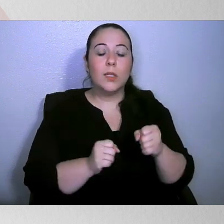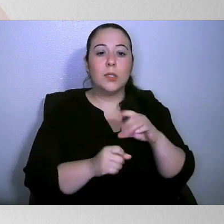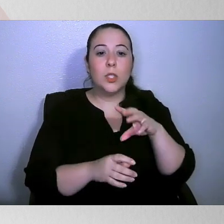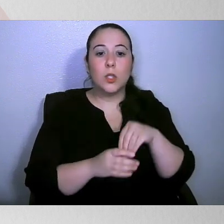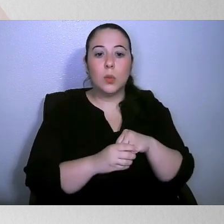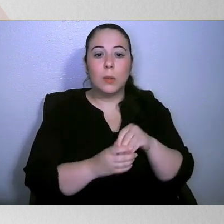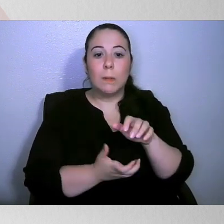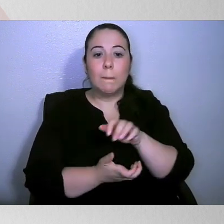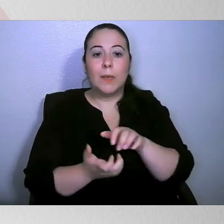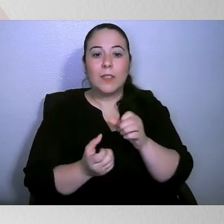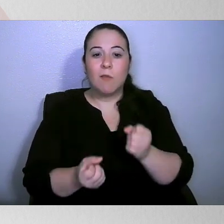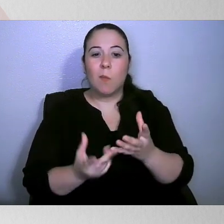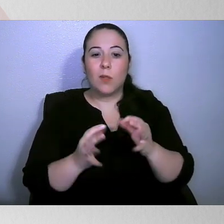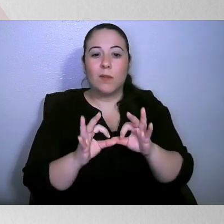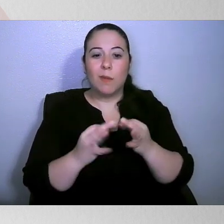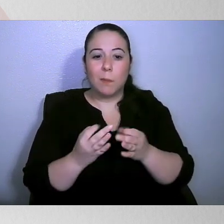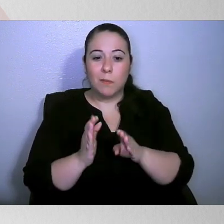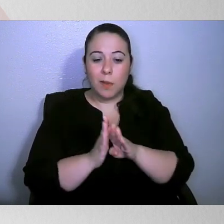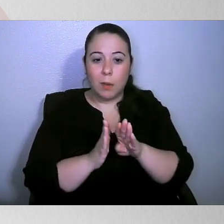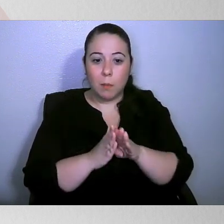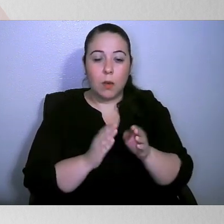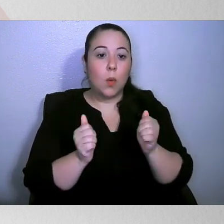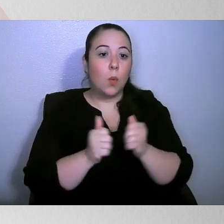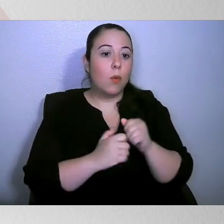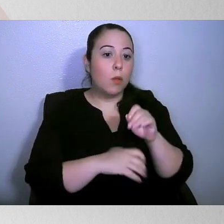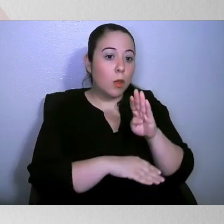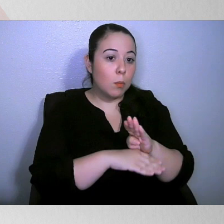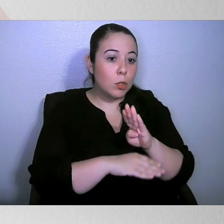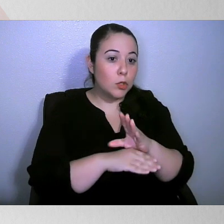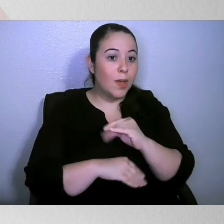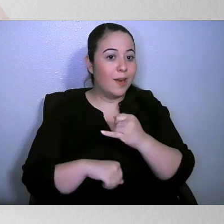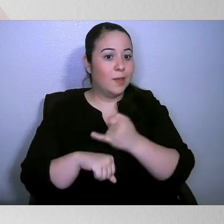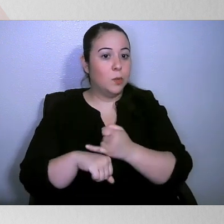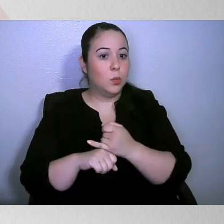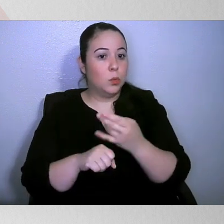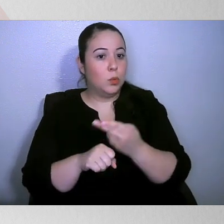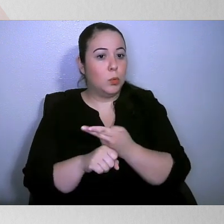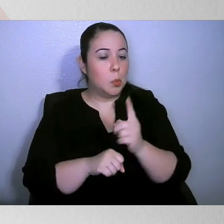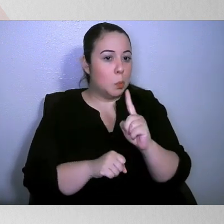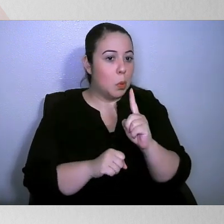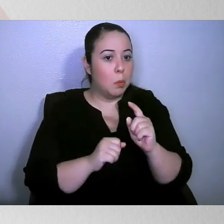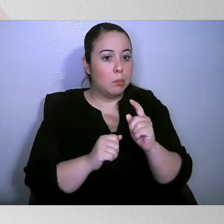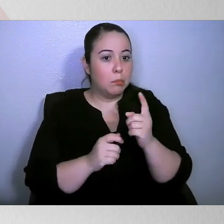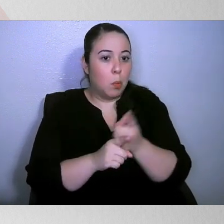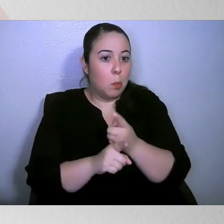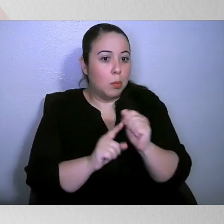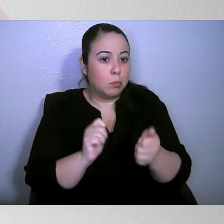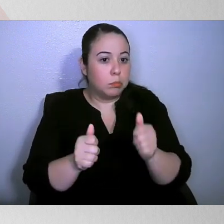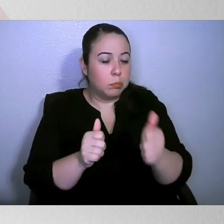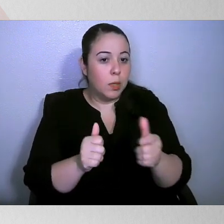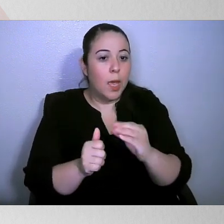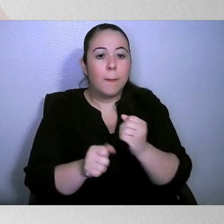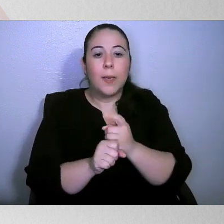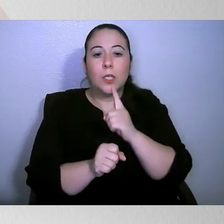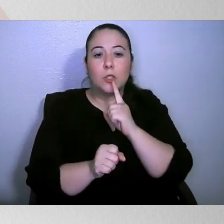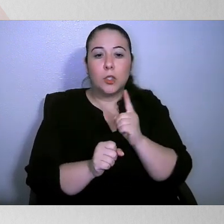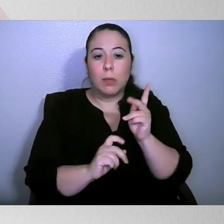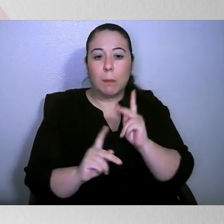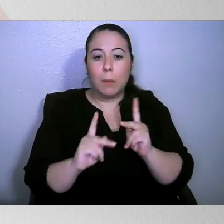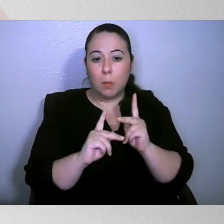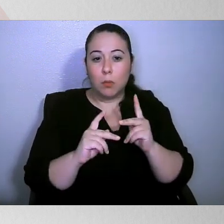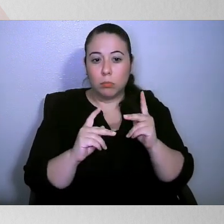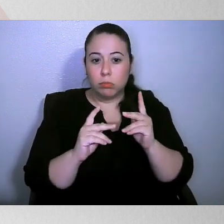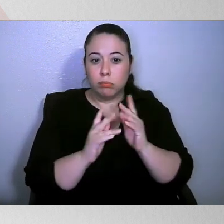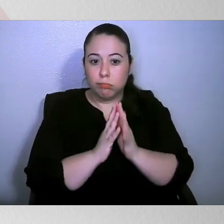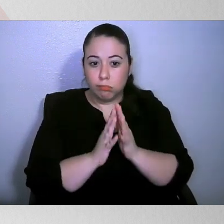of multifamily development with commercial and institutional uses where appropriate, and ensuring the density and intensity of mixed-use developments